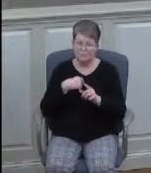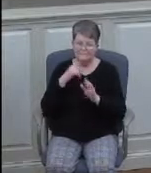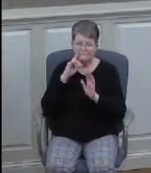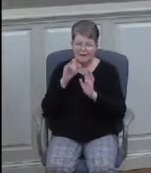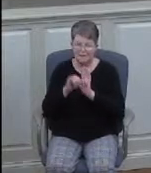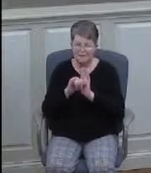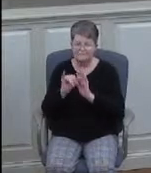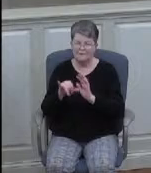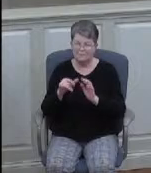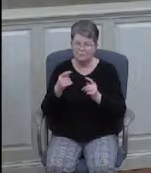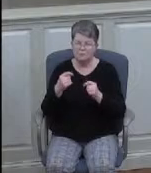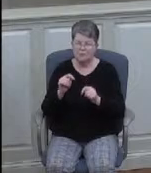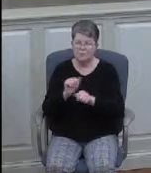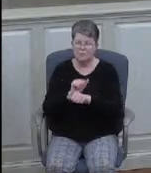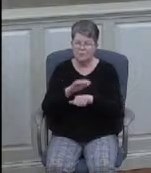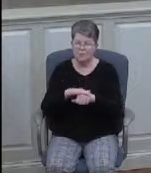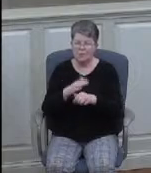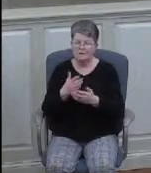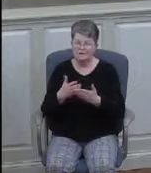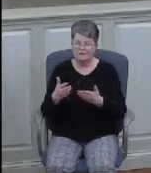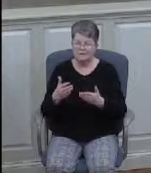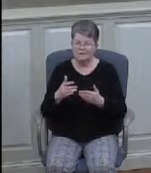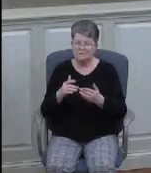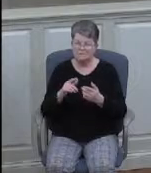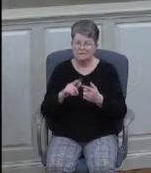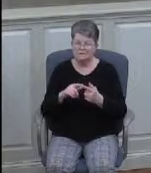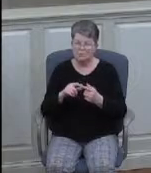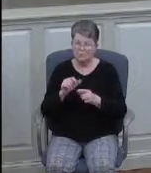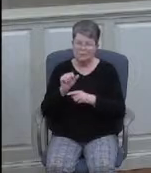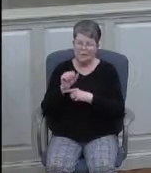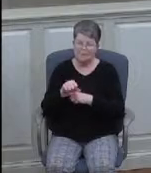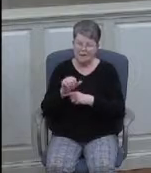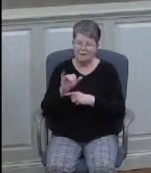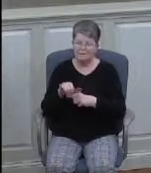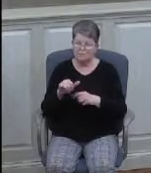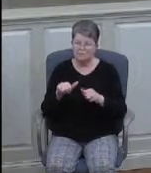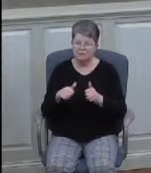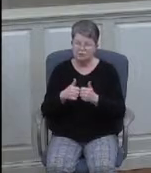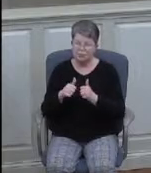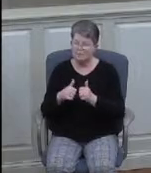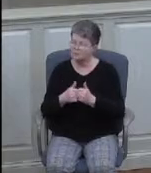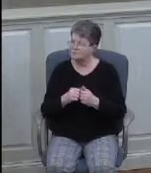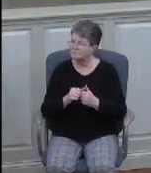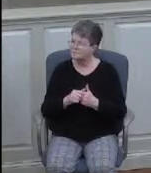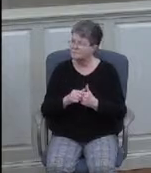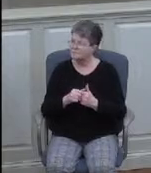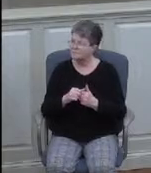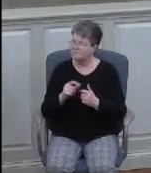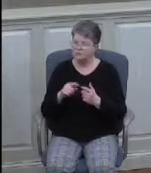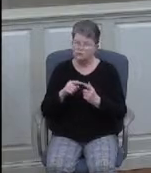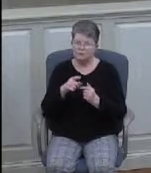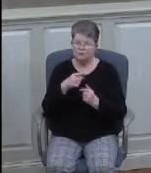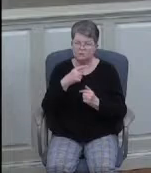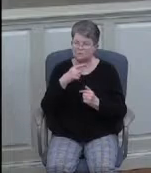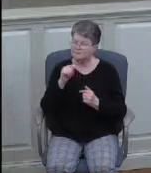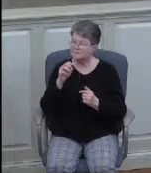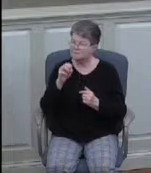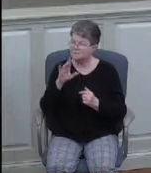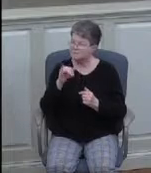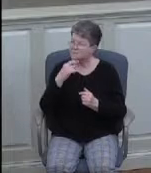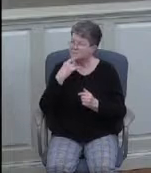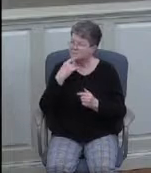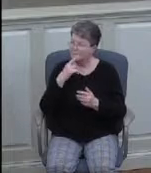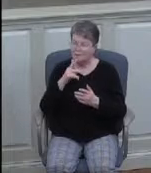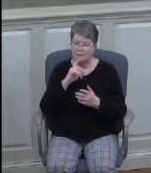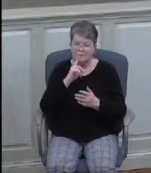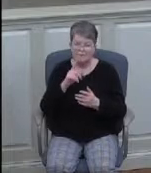that and we're trying to work on things to combat those challenges. So when you say market, is that like a real